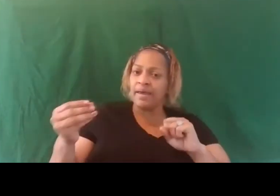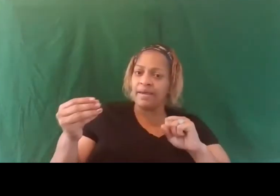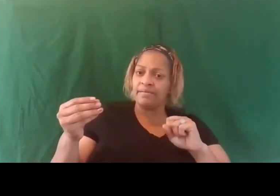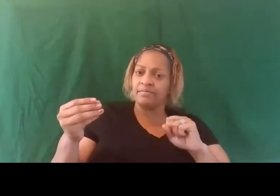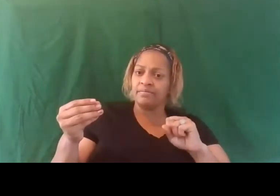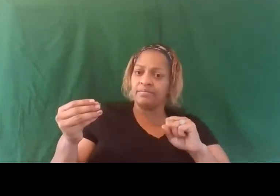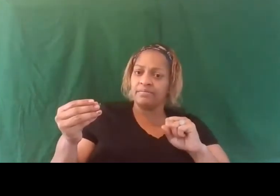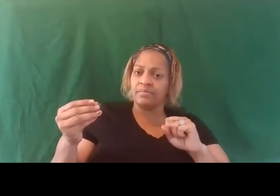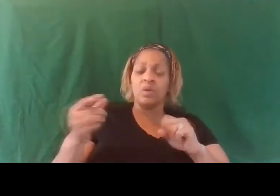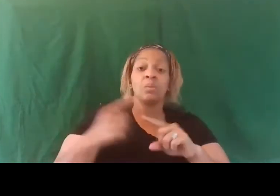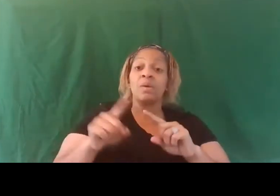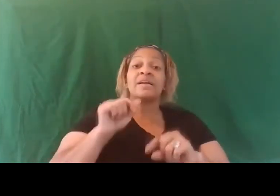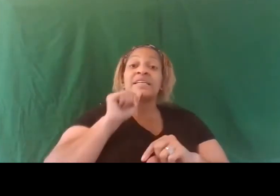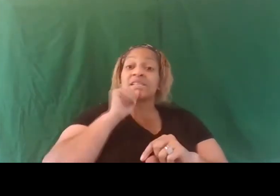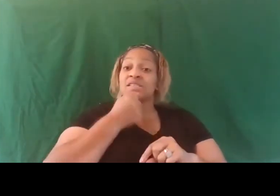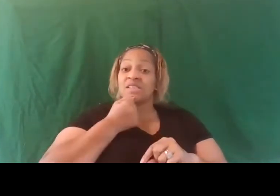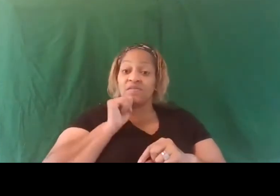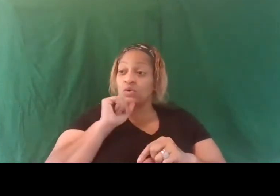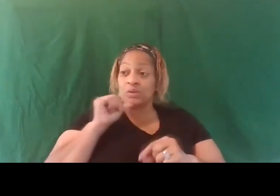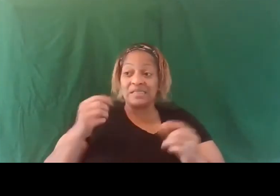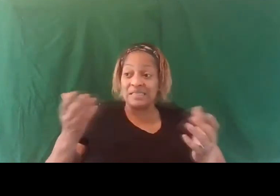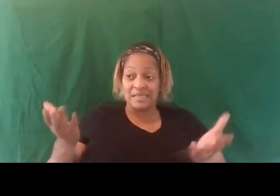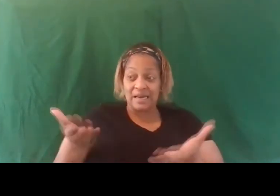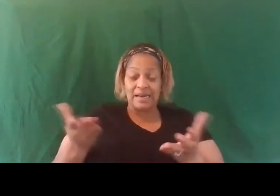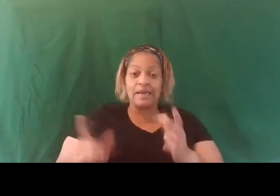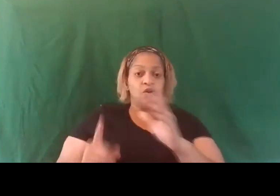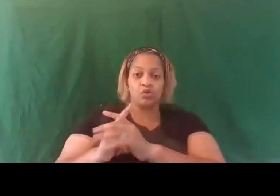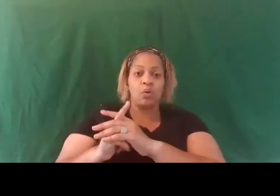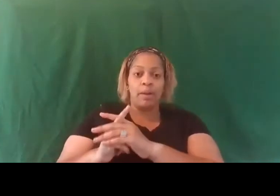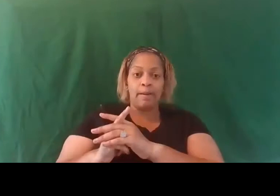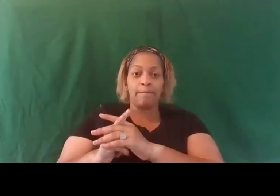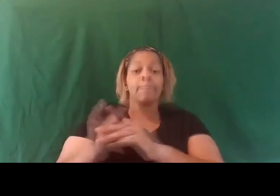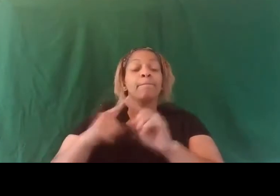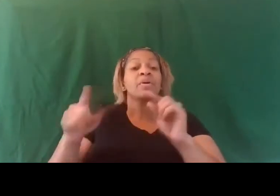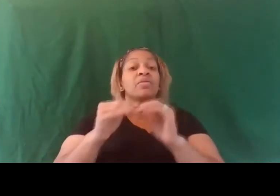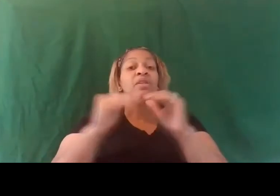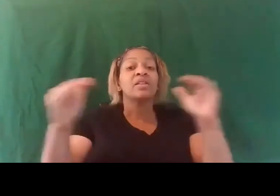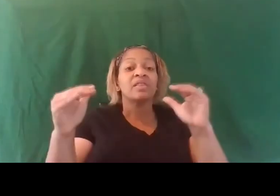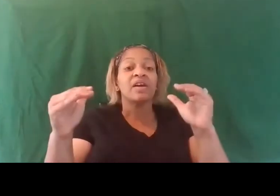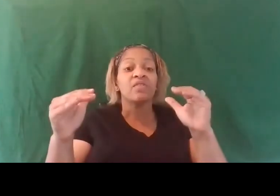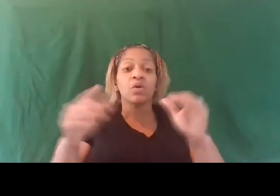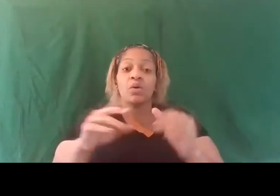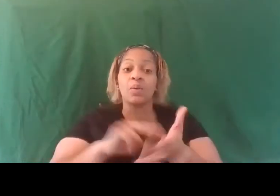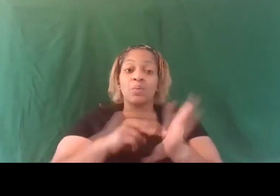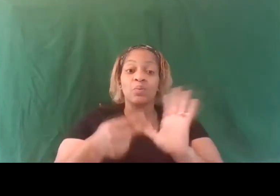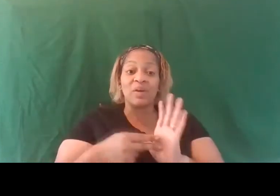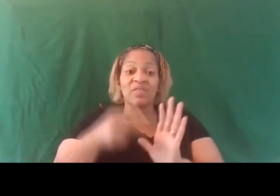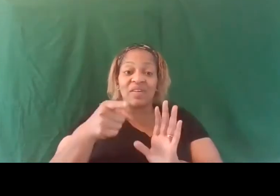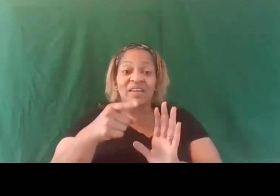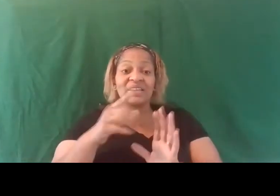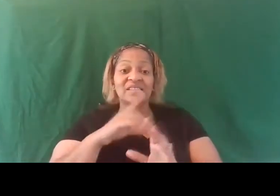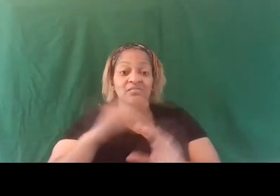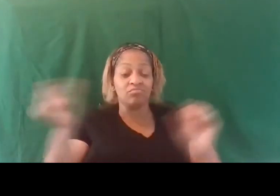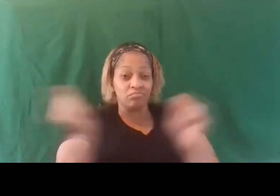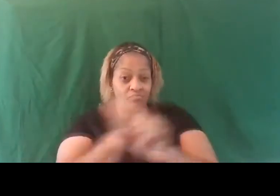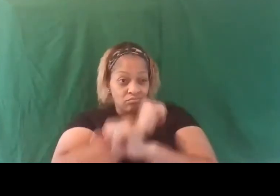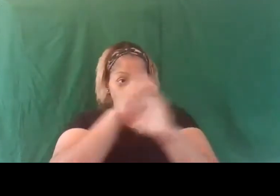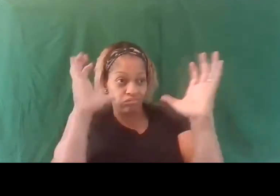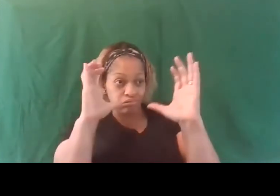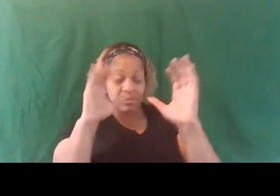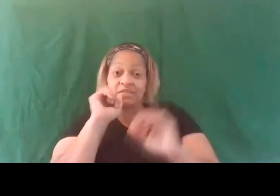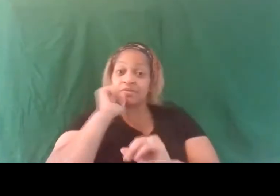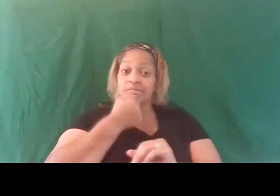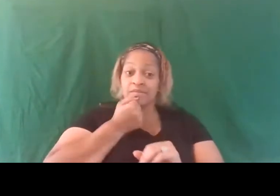exist. However, when we become at the level of the relative, at the level of this personification, suffering